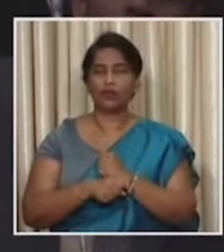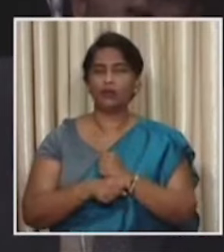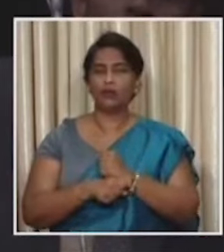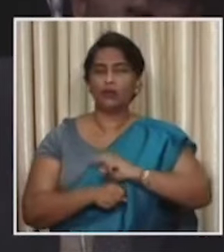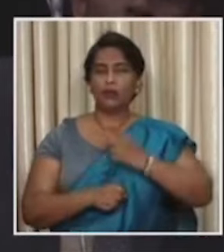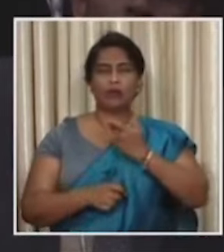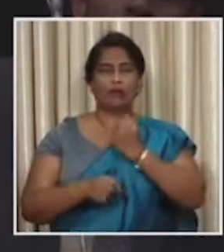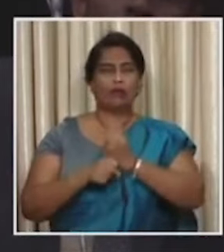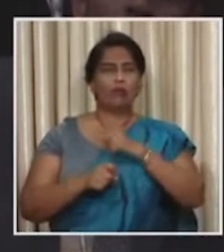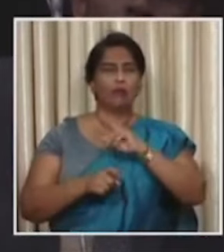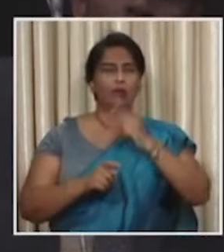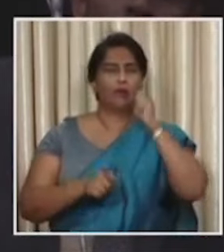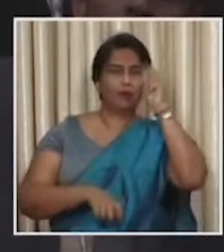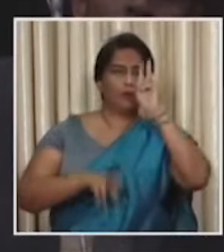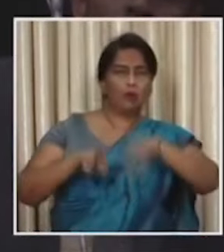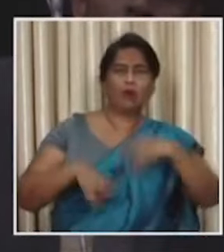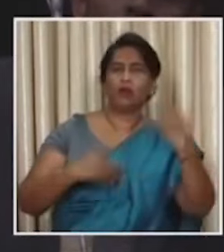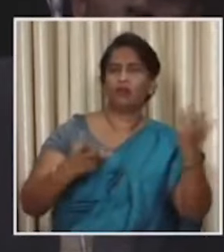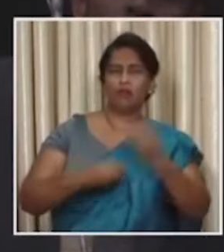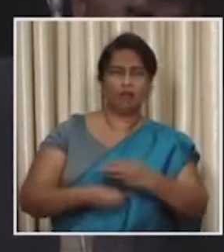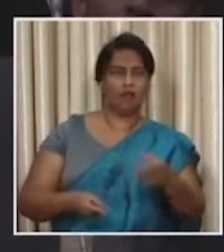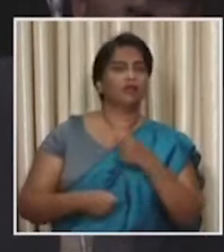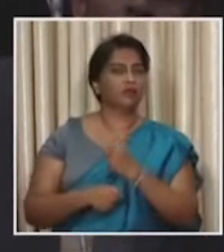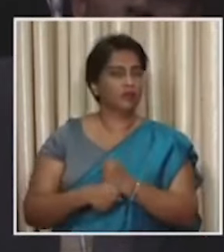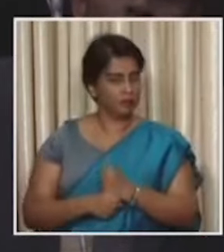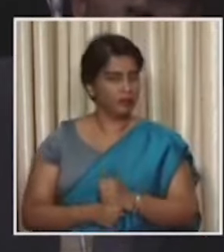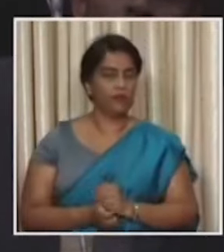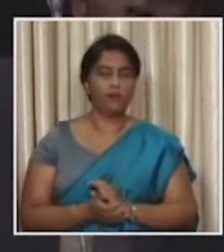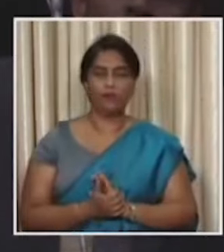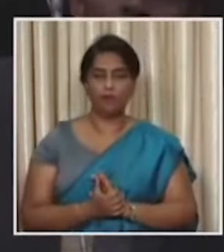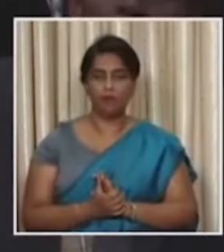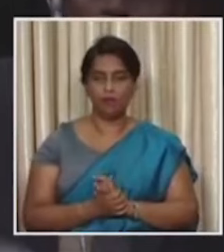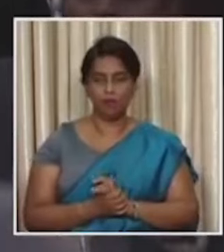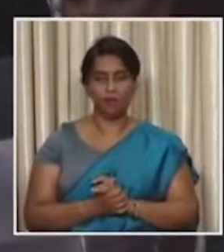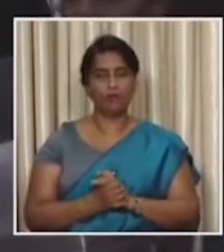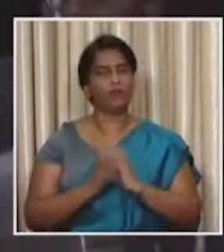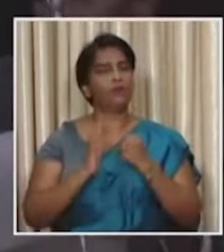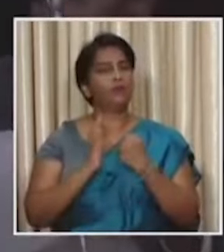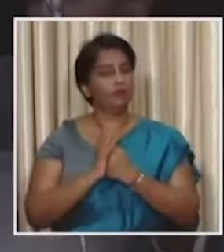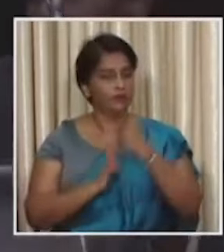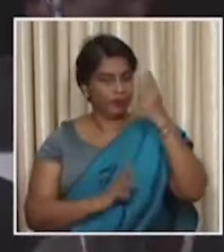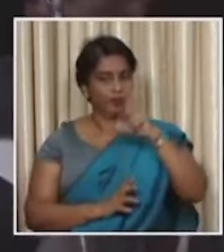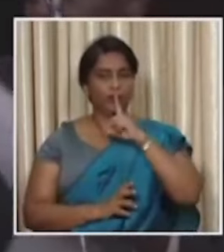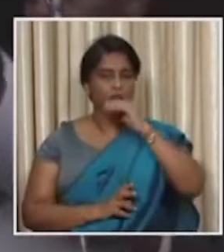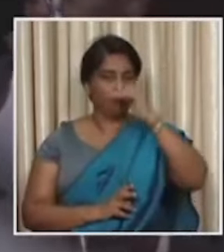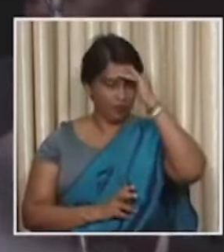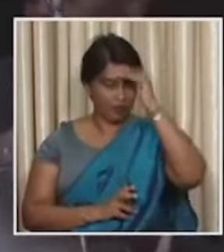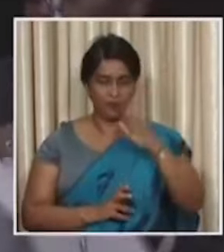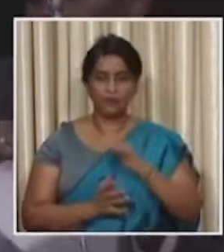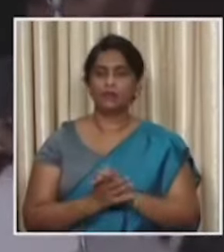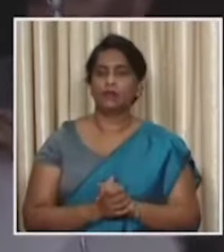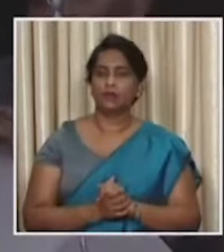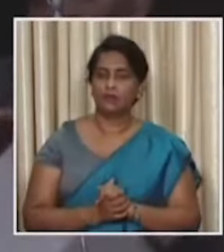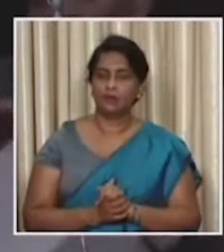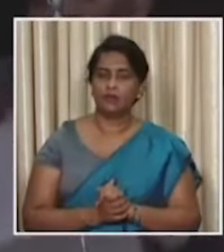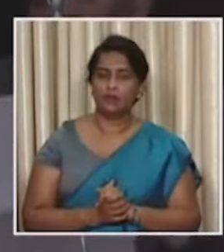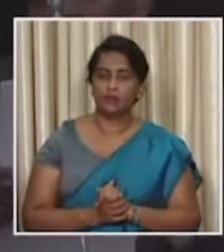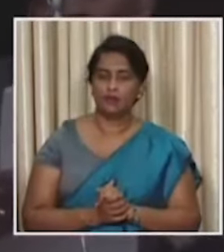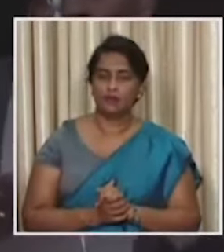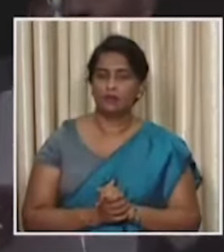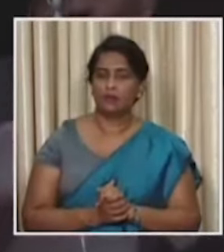I would like to particularly welcome Honourable Deputy Speaker, the President's following